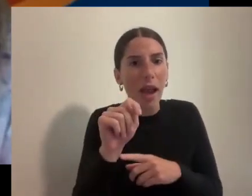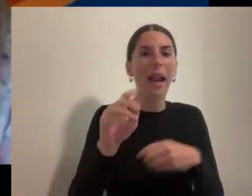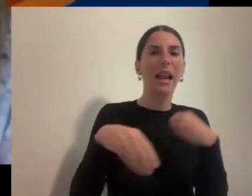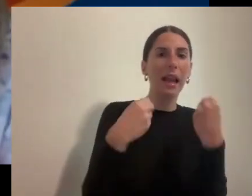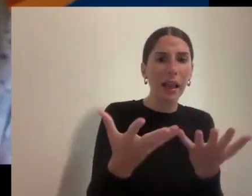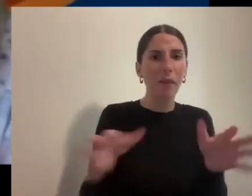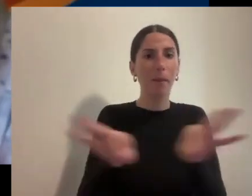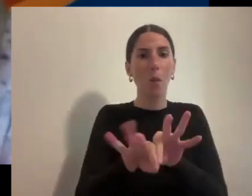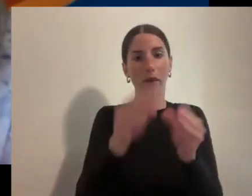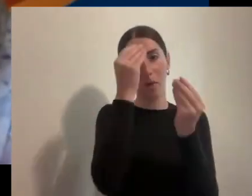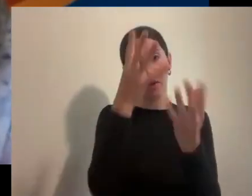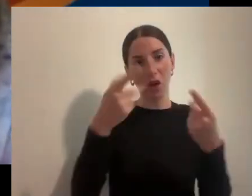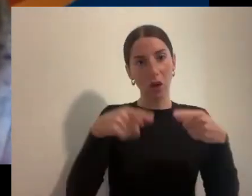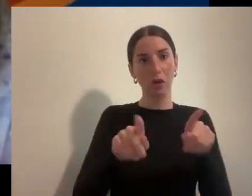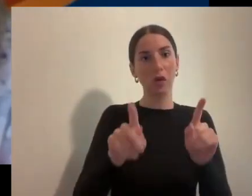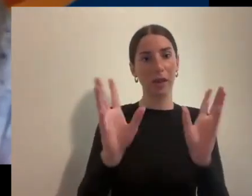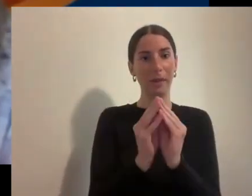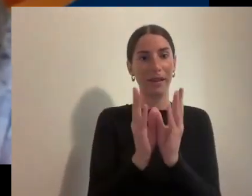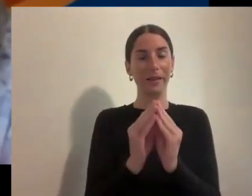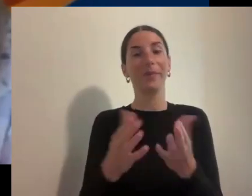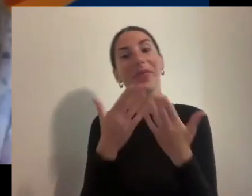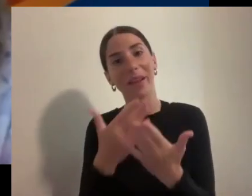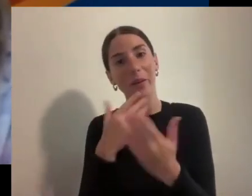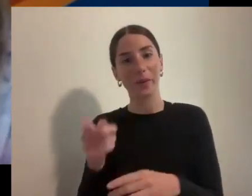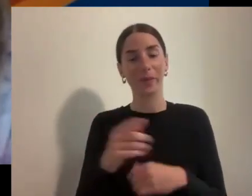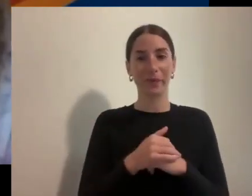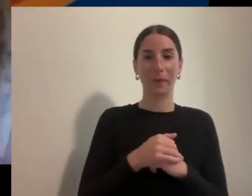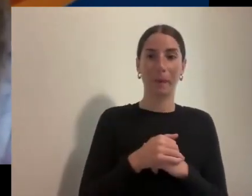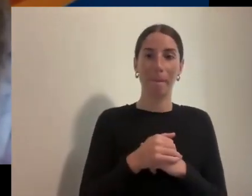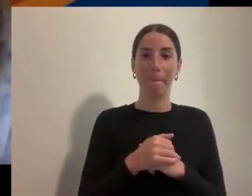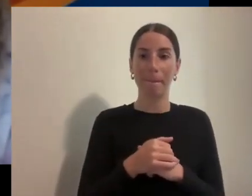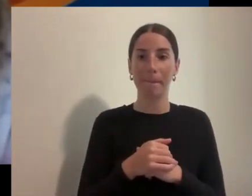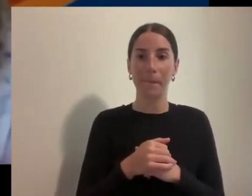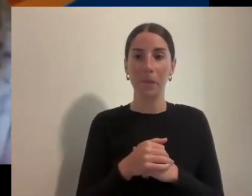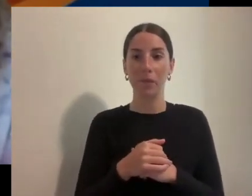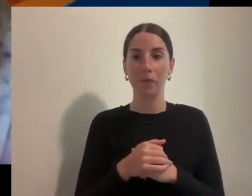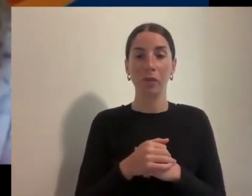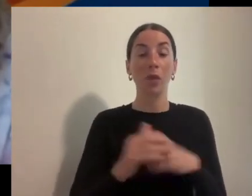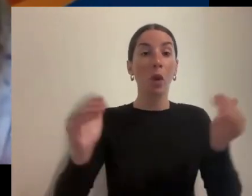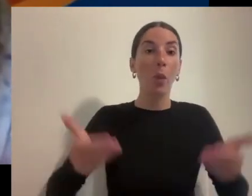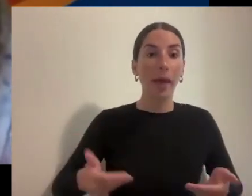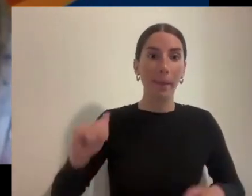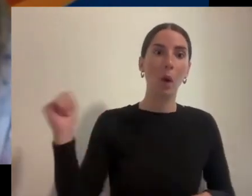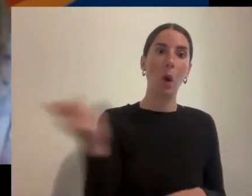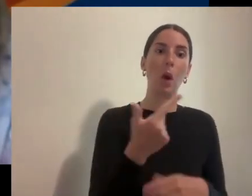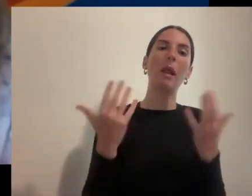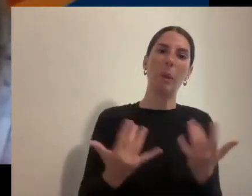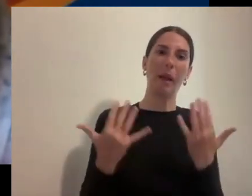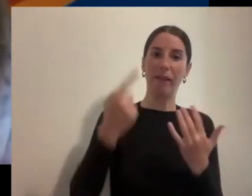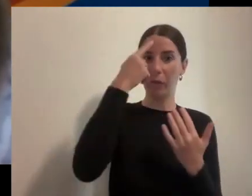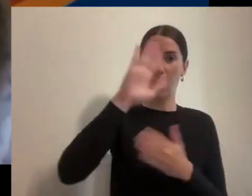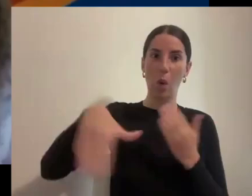information throughout the webinar. Thank you, Naisel. Welcome, everyone. As we wait for everyone to hop